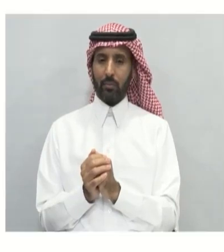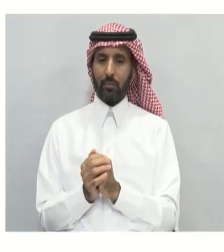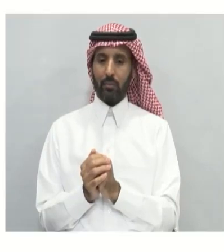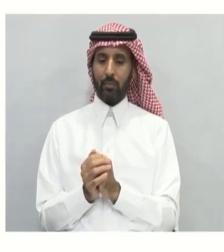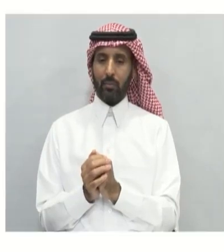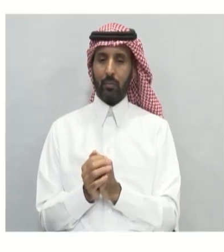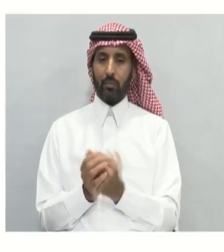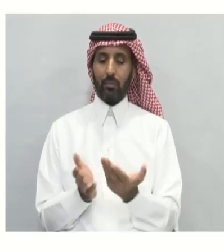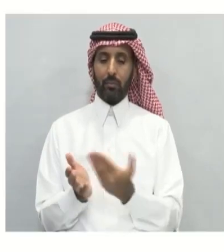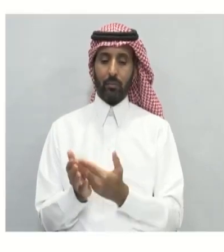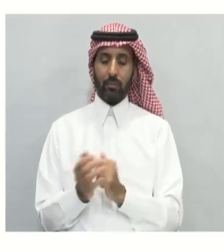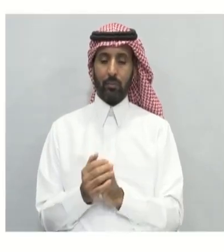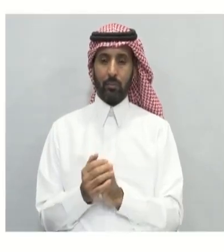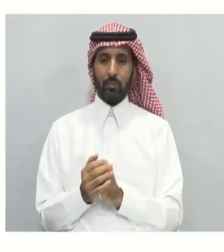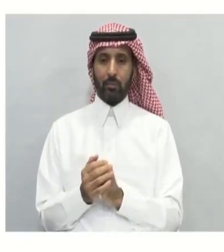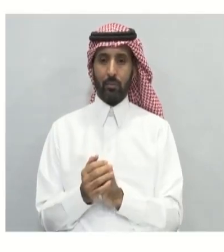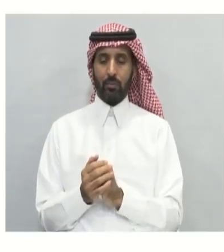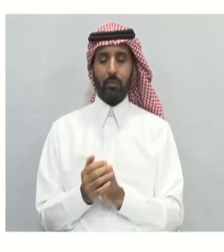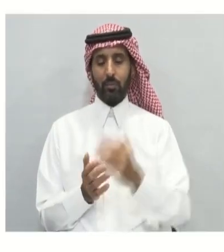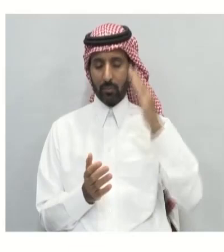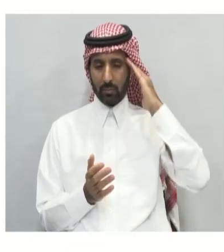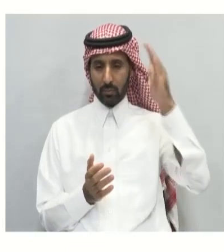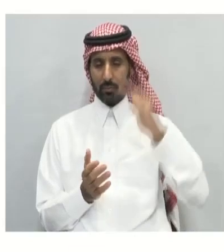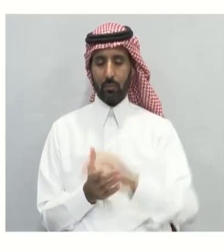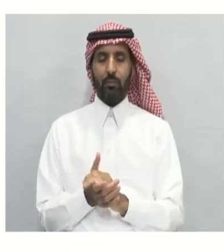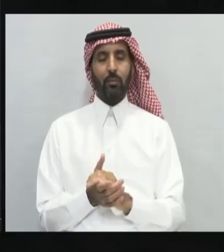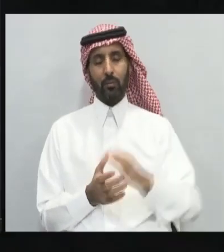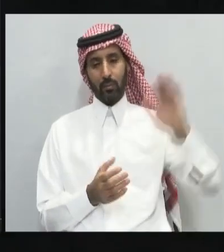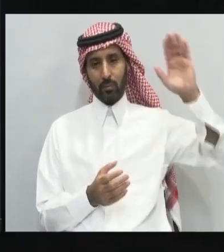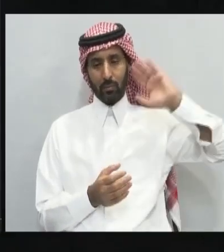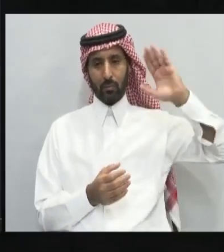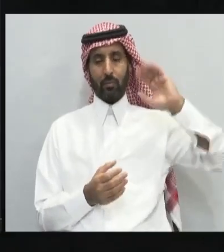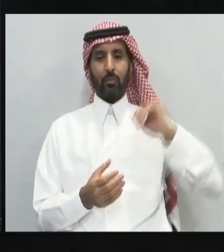Okay? I guess that is it for the lesson today. And thank you so much for your time.